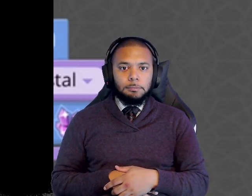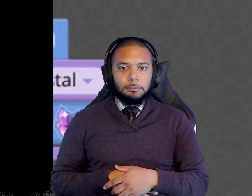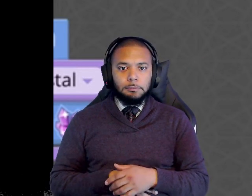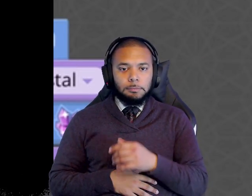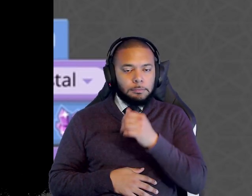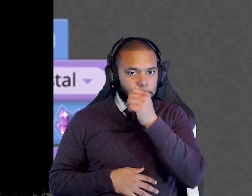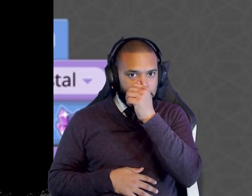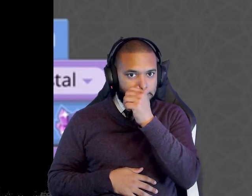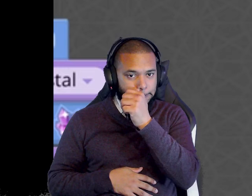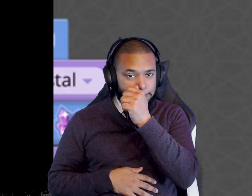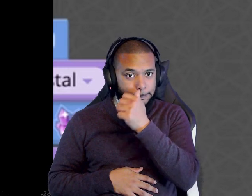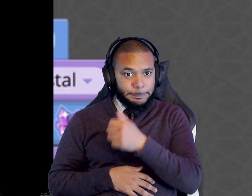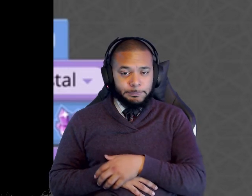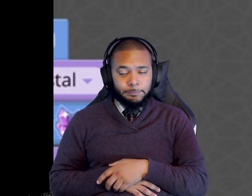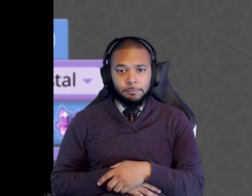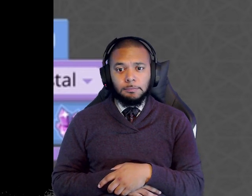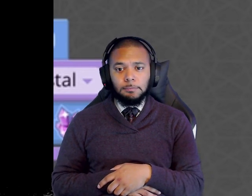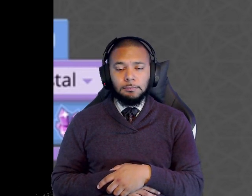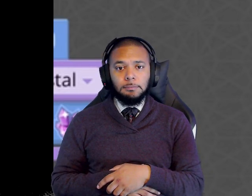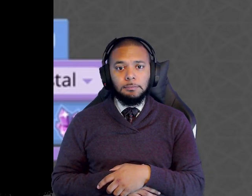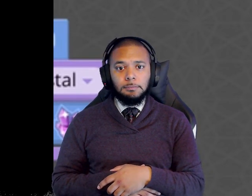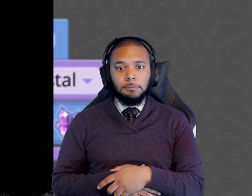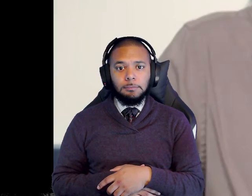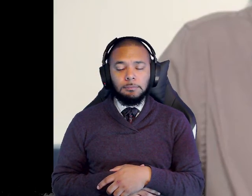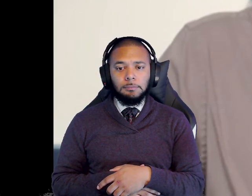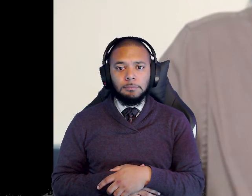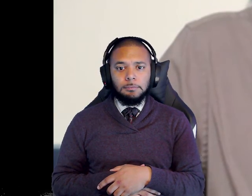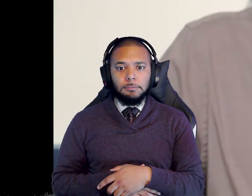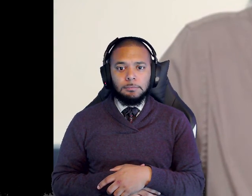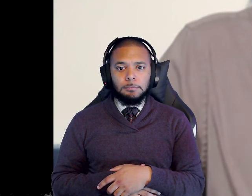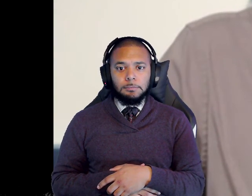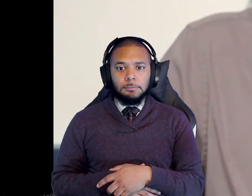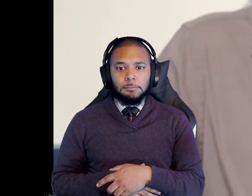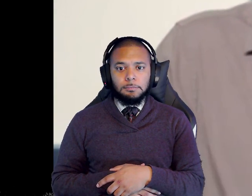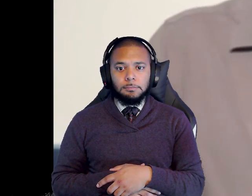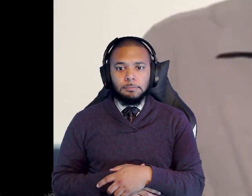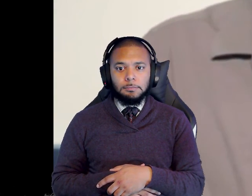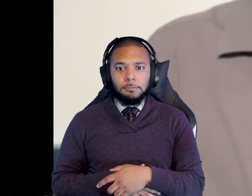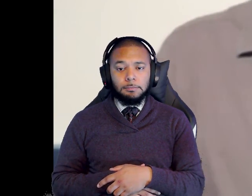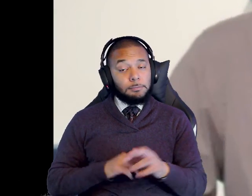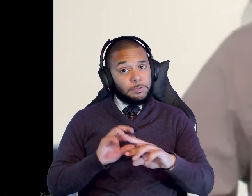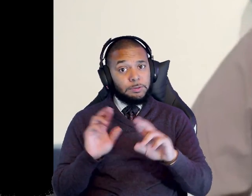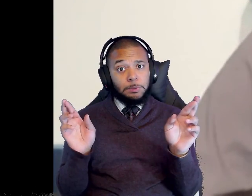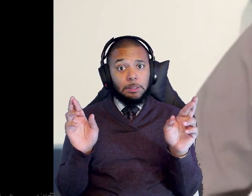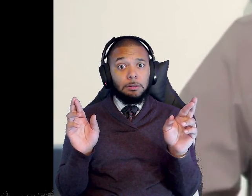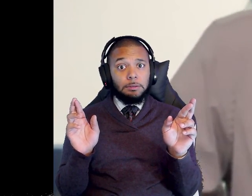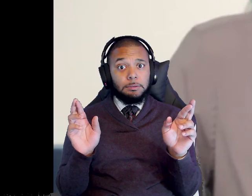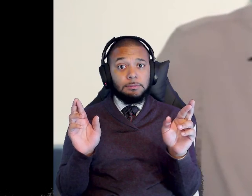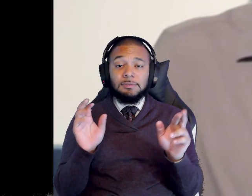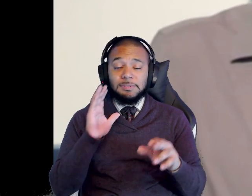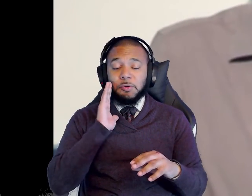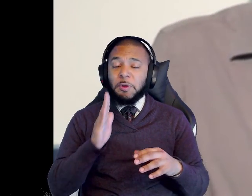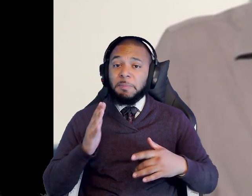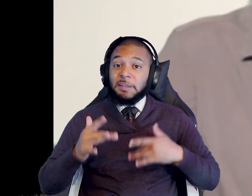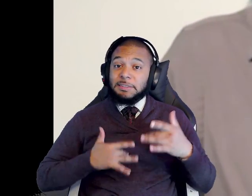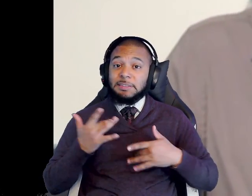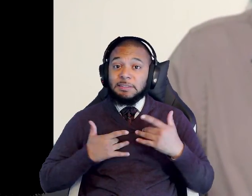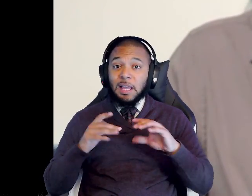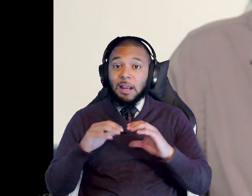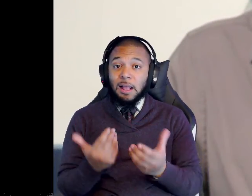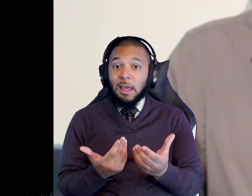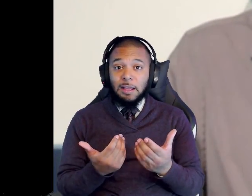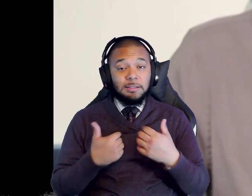are supposed to do in this lesson. So get ready. This is going to be an exciting course with